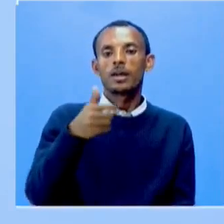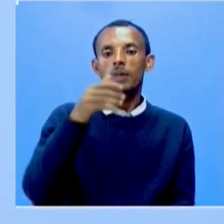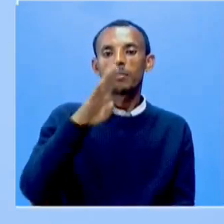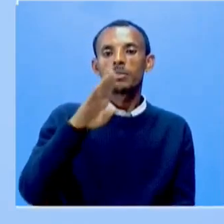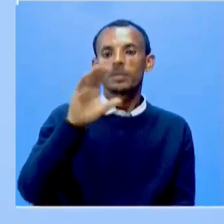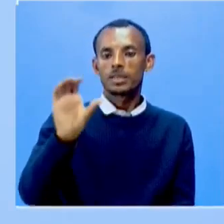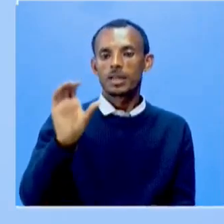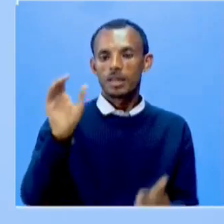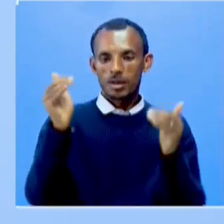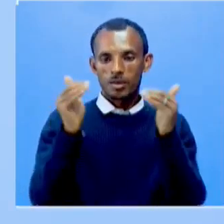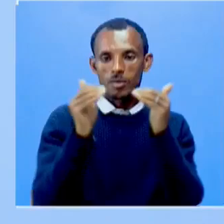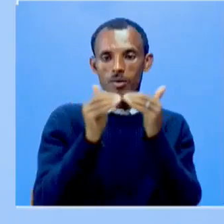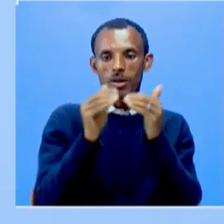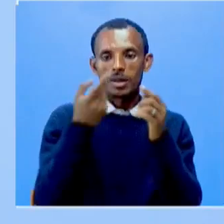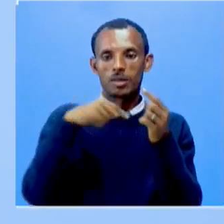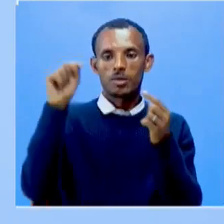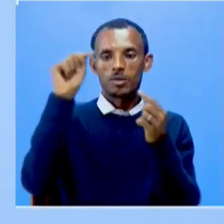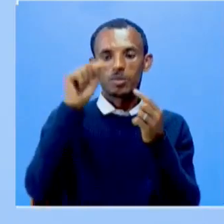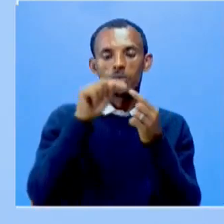is congruent to